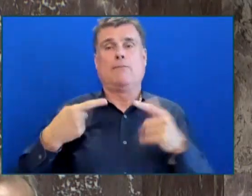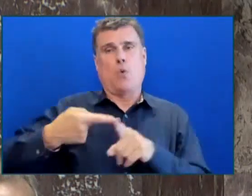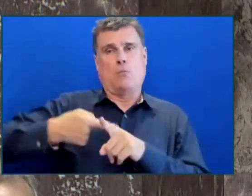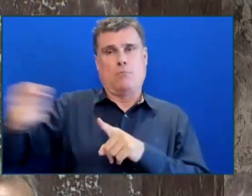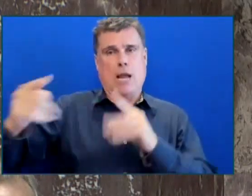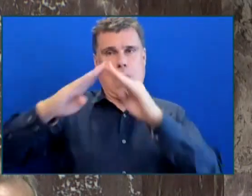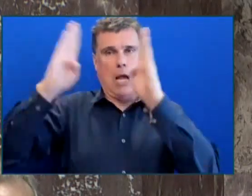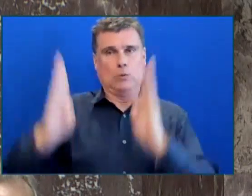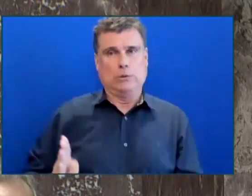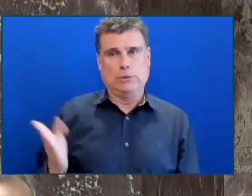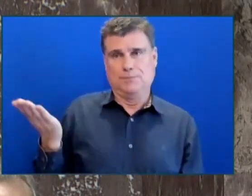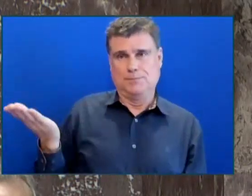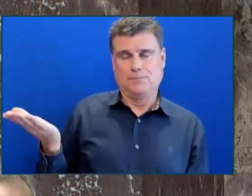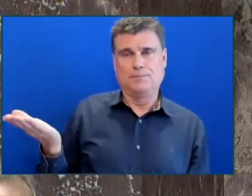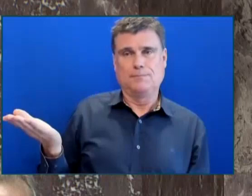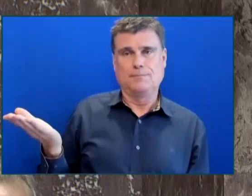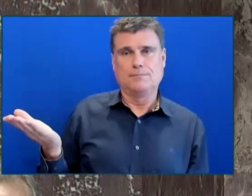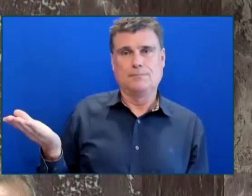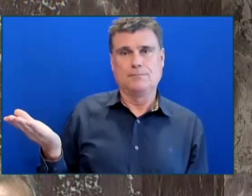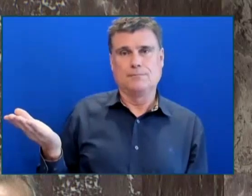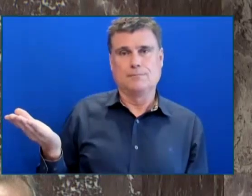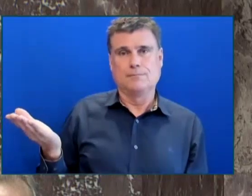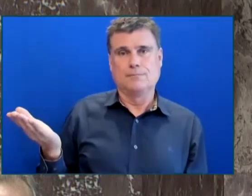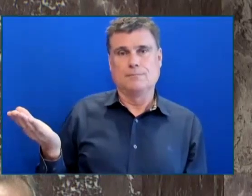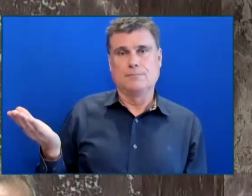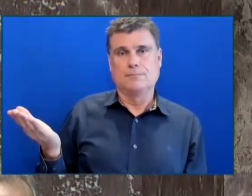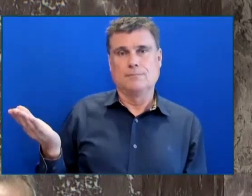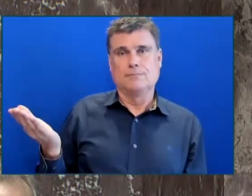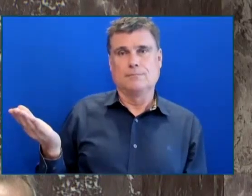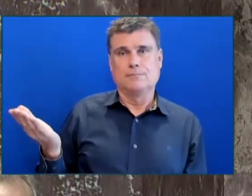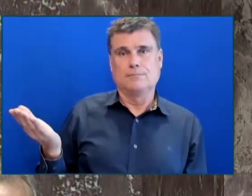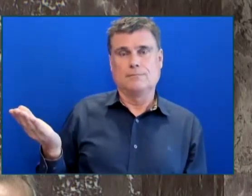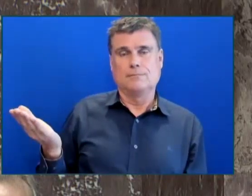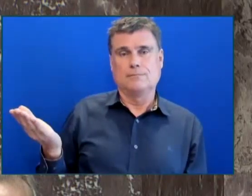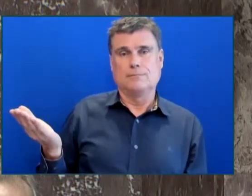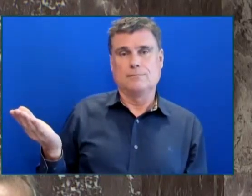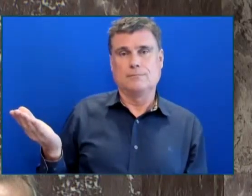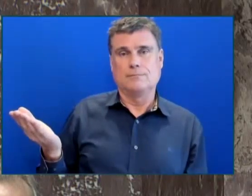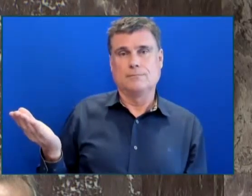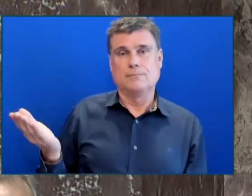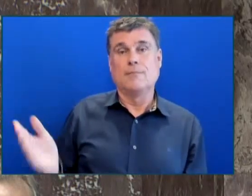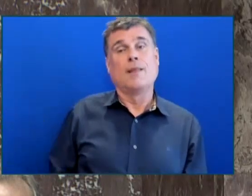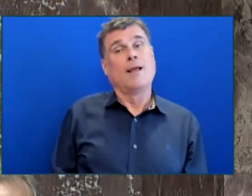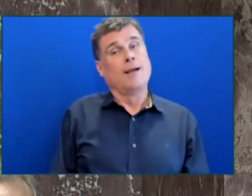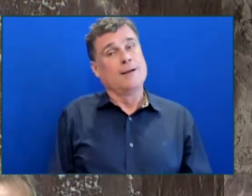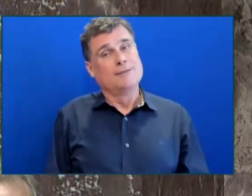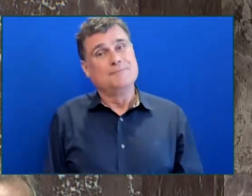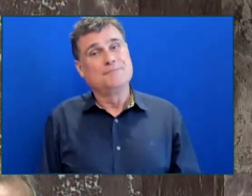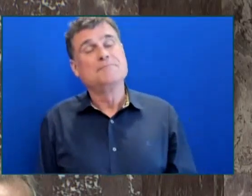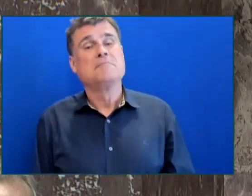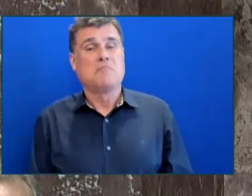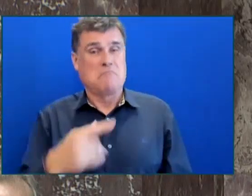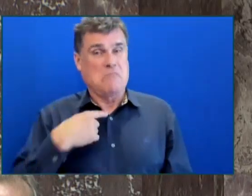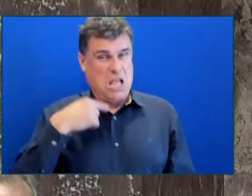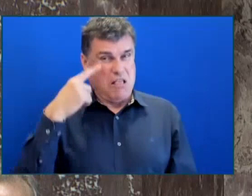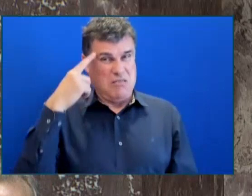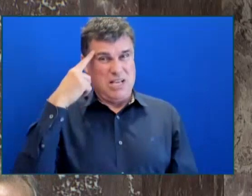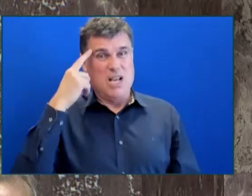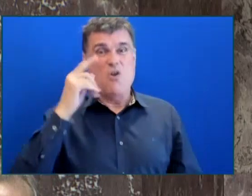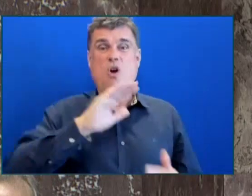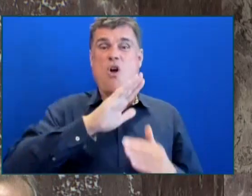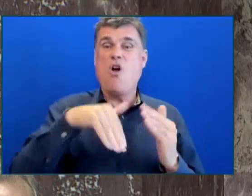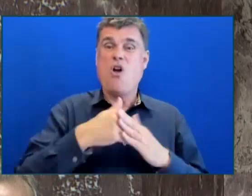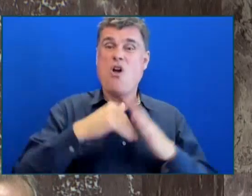Thank you so much, Honourable Speaker, and I think everyone in this House understands that whenever someone loses